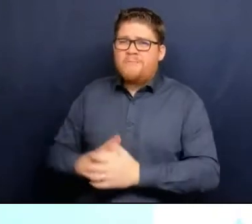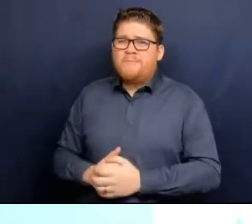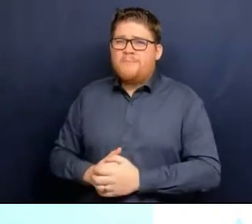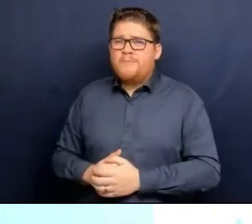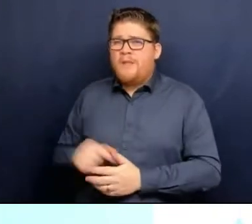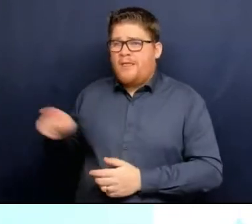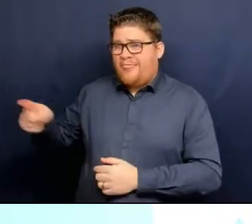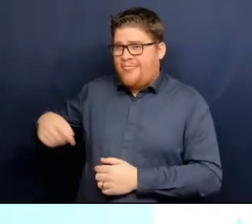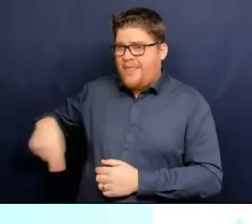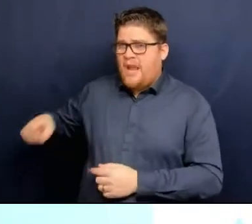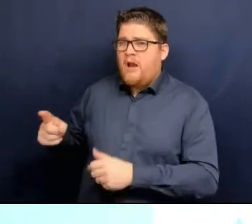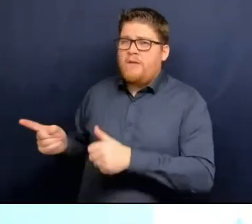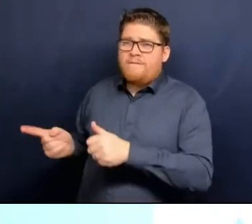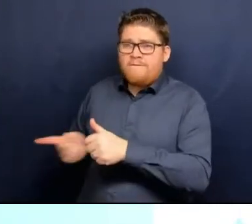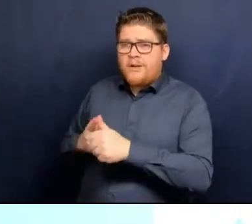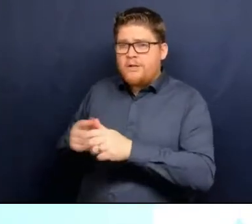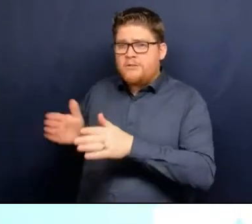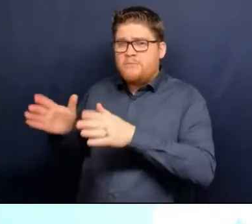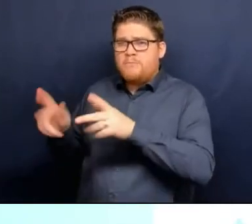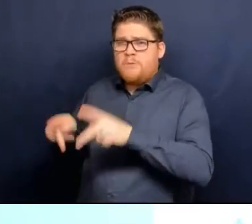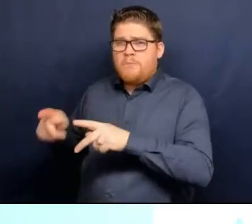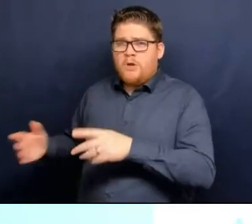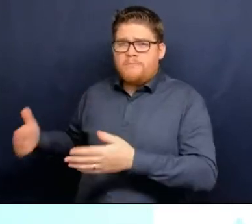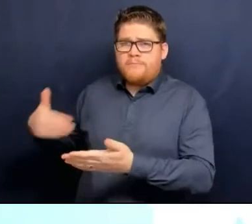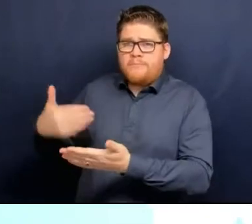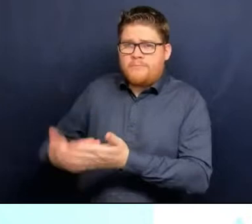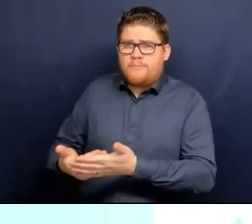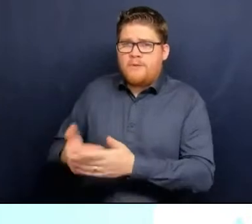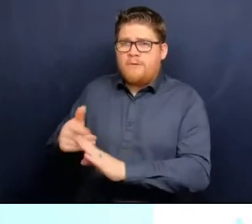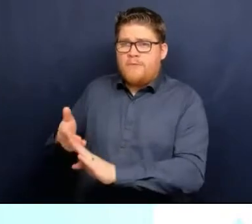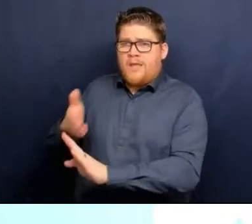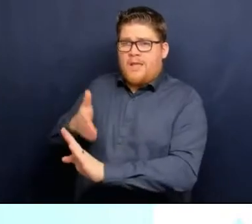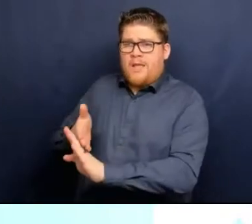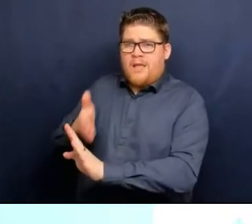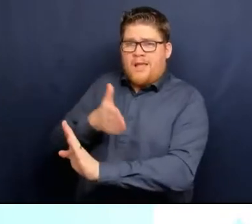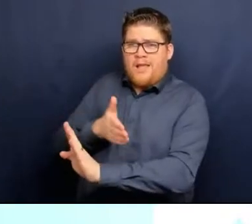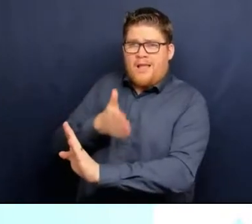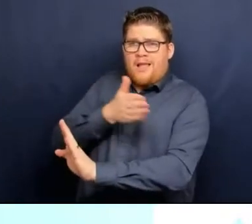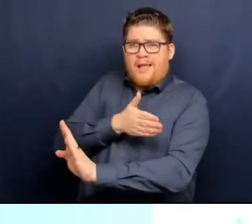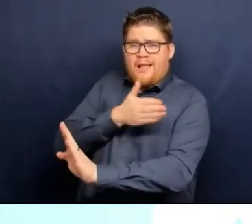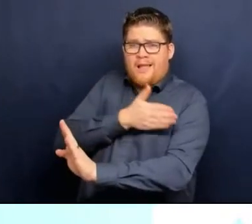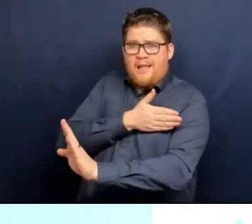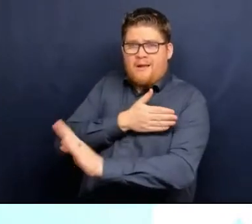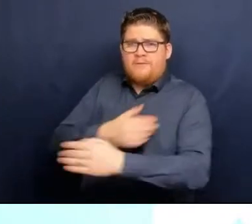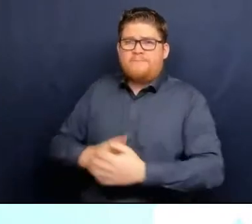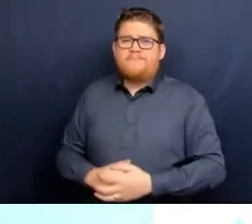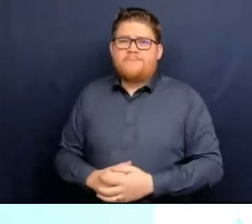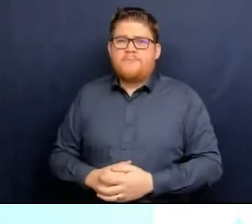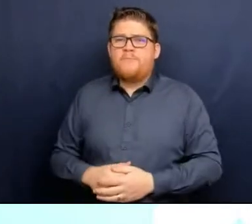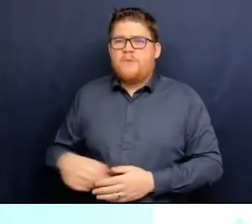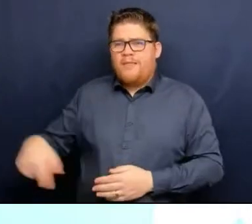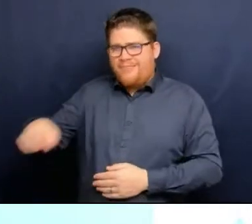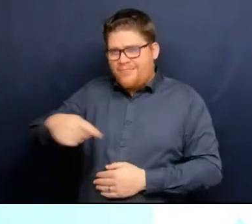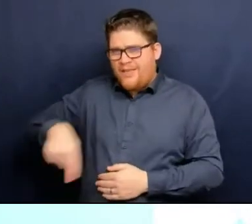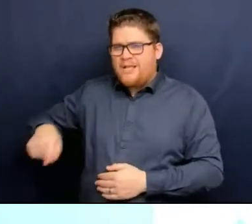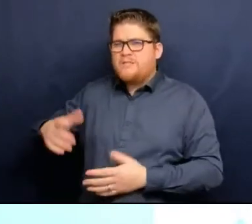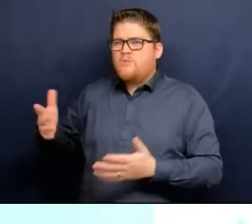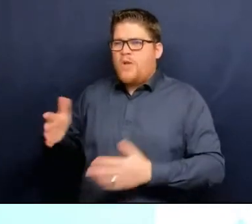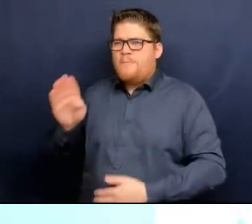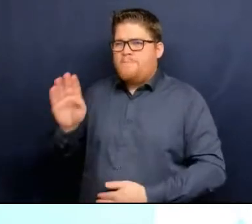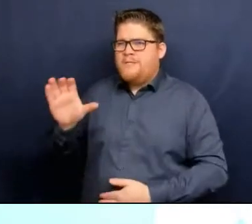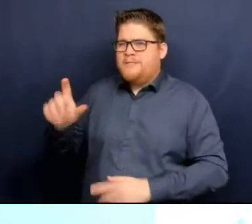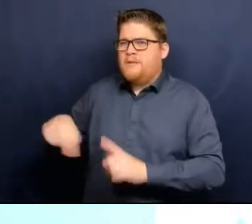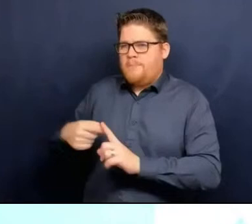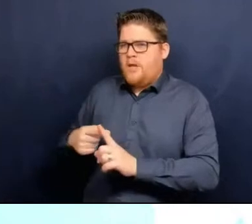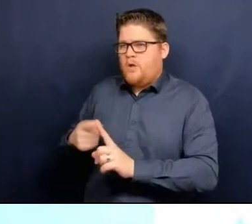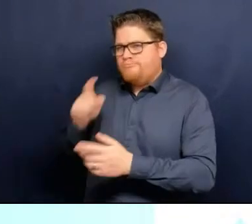today, those that came before you, are vital parts of what we are as citizens in British Columbia. And three Indigenous